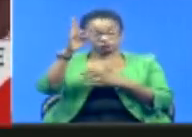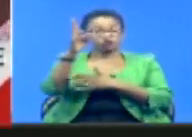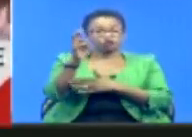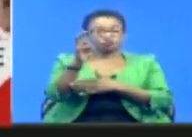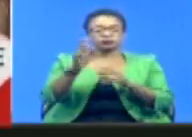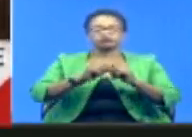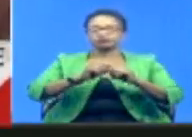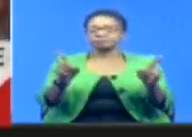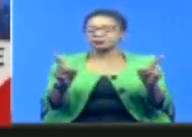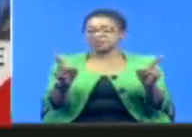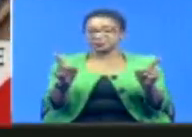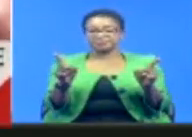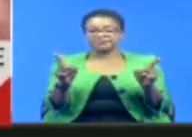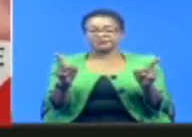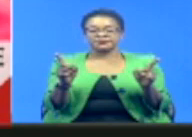them.